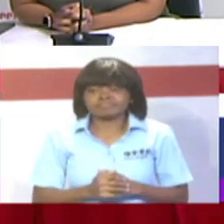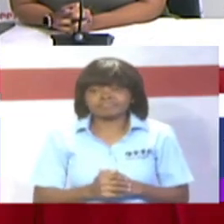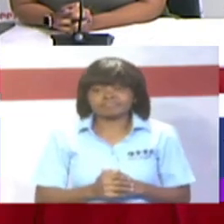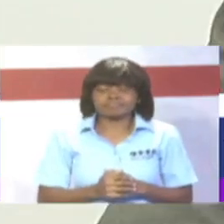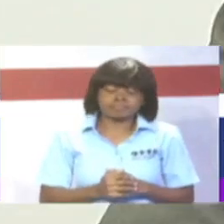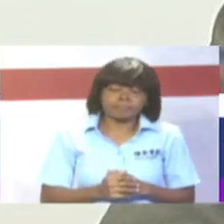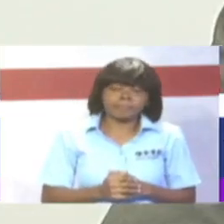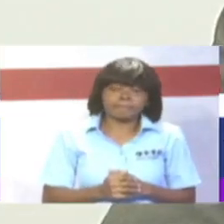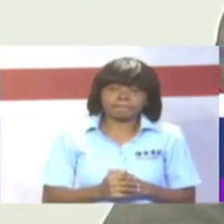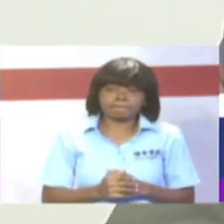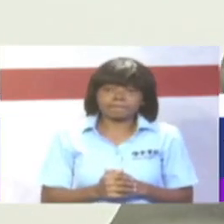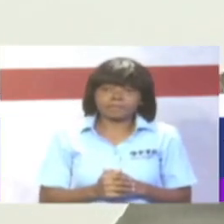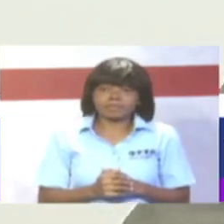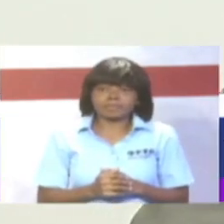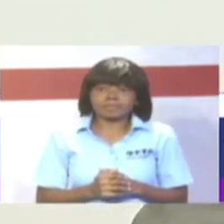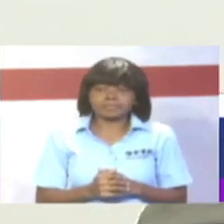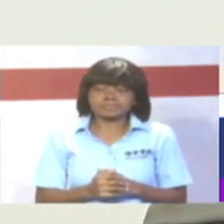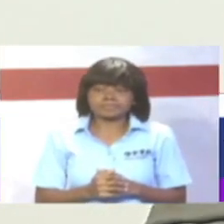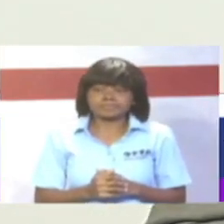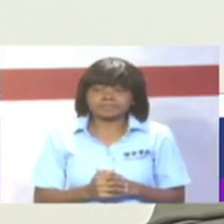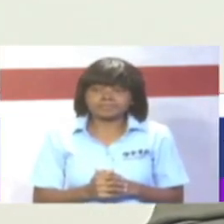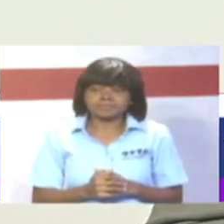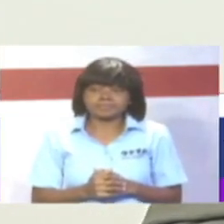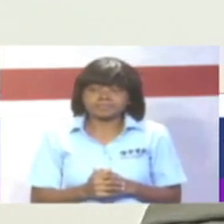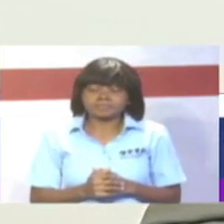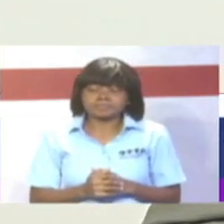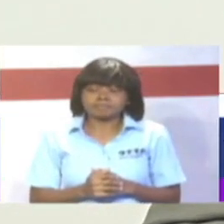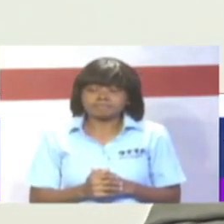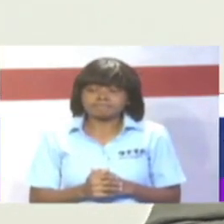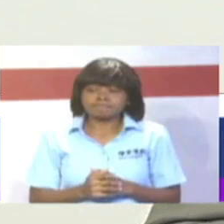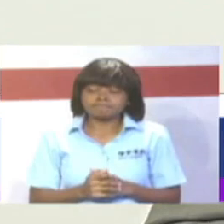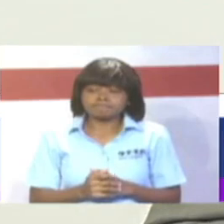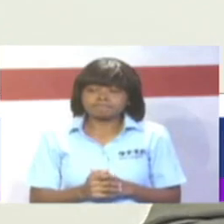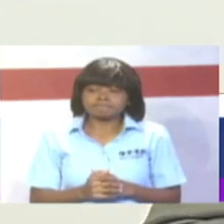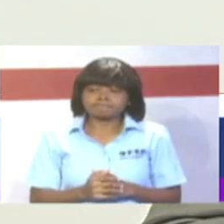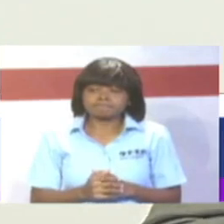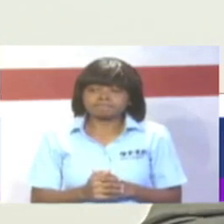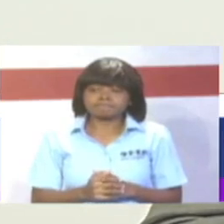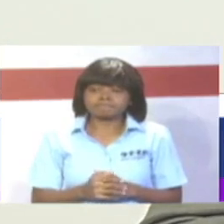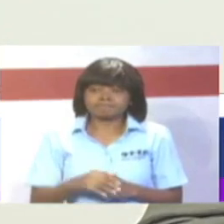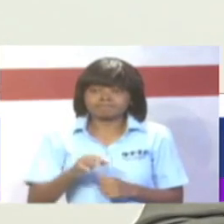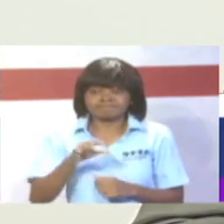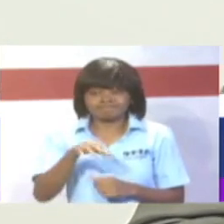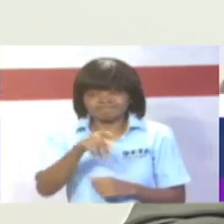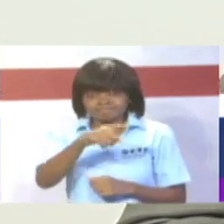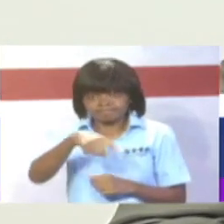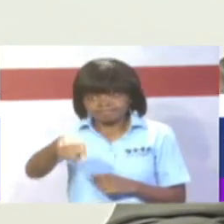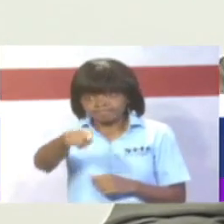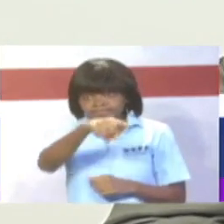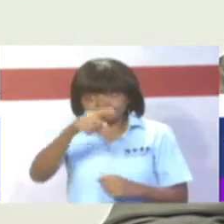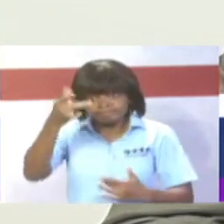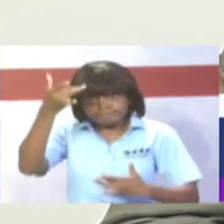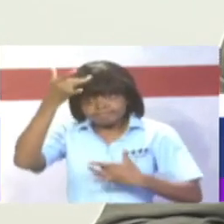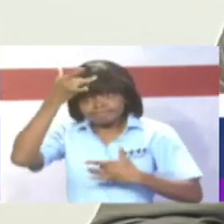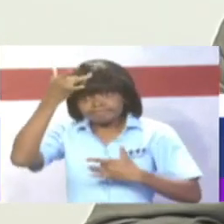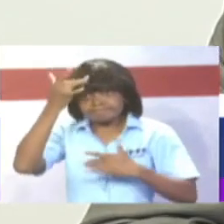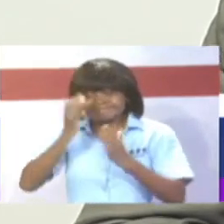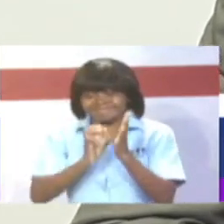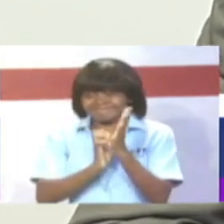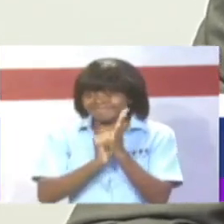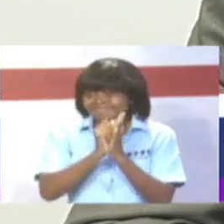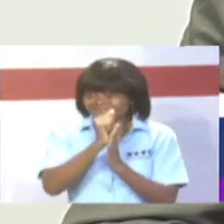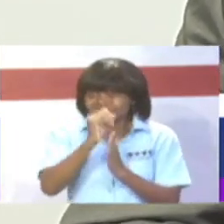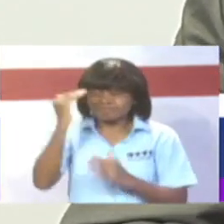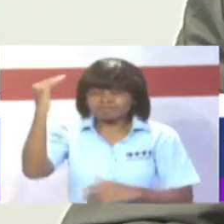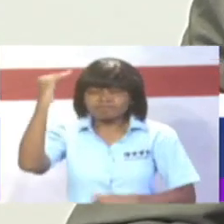their status already with regard to cancer diagnoses, we are at the Ministry of Health expanding the